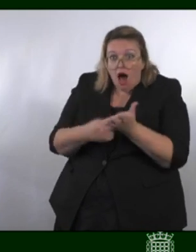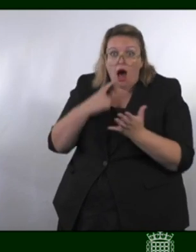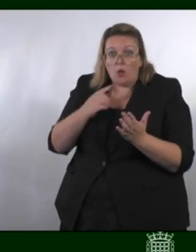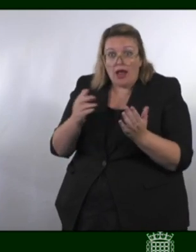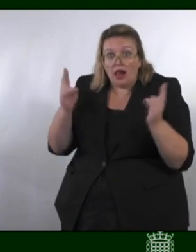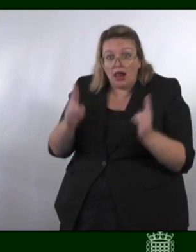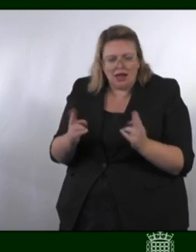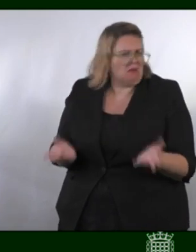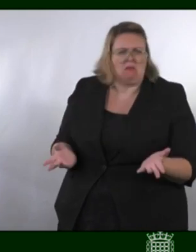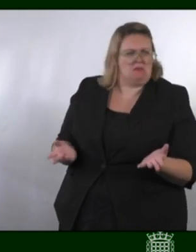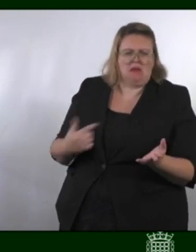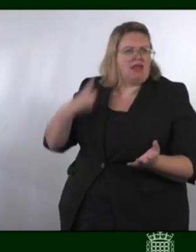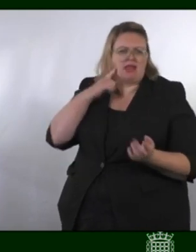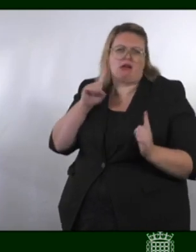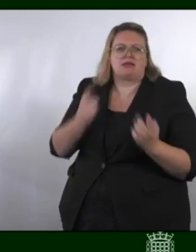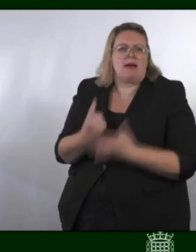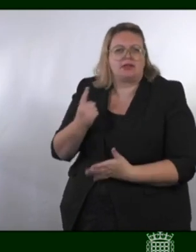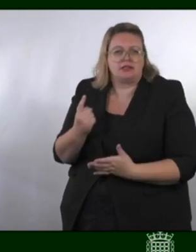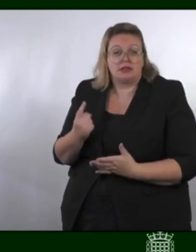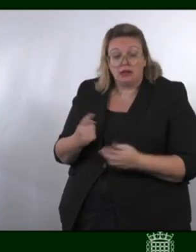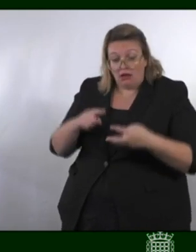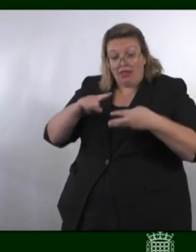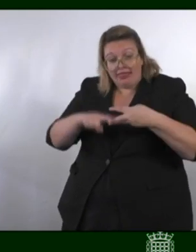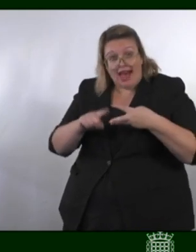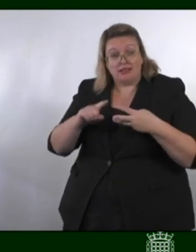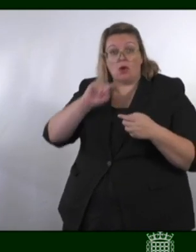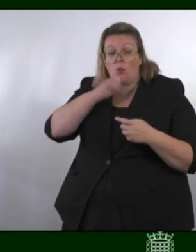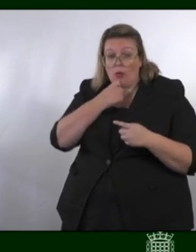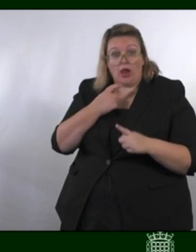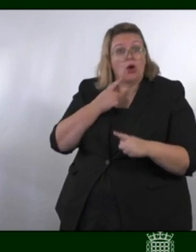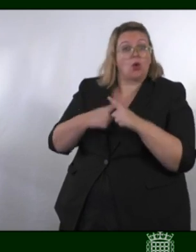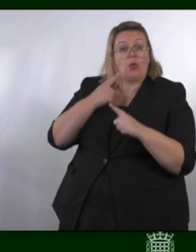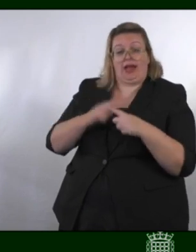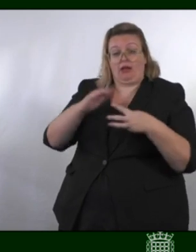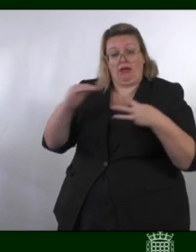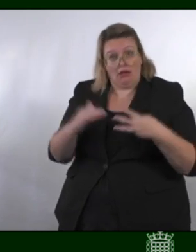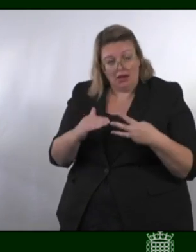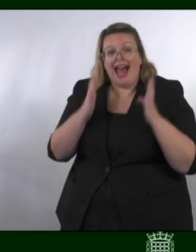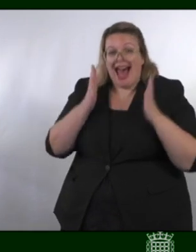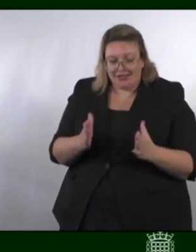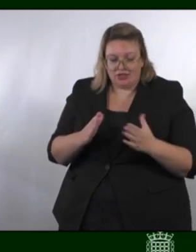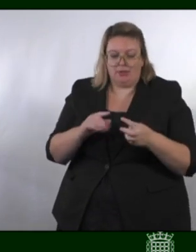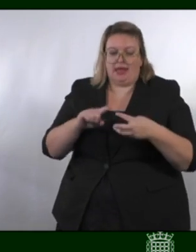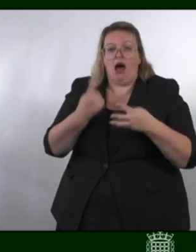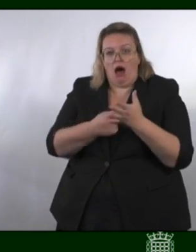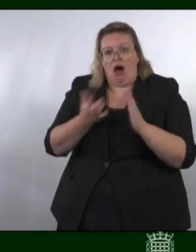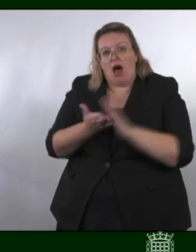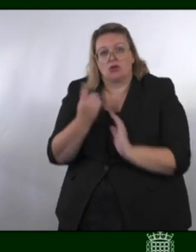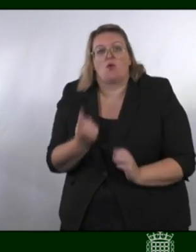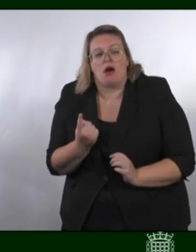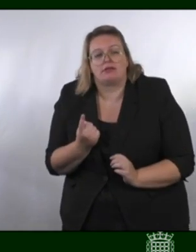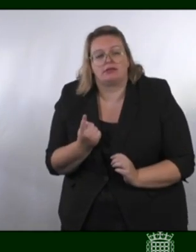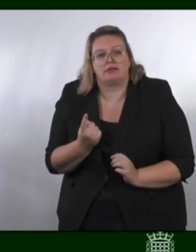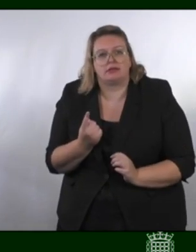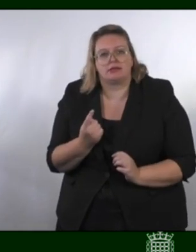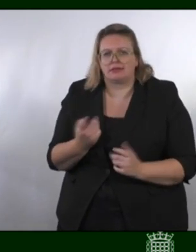And I do not believe that a Tier 3 region will come out of those restrictions unless R is below 1 and whilst numbers are still going up. So we